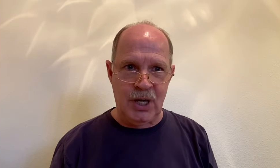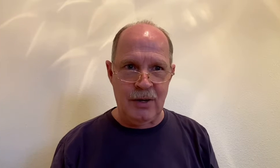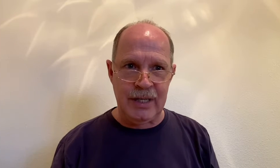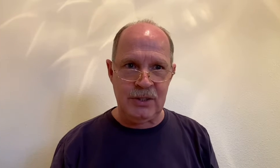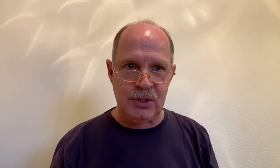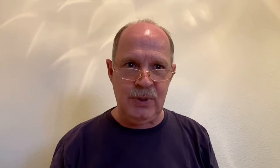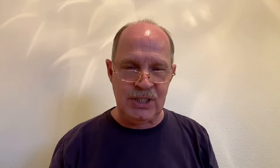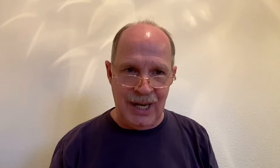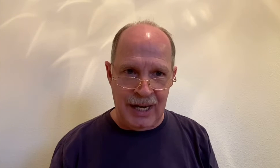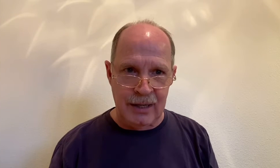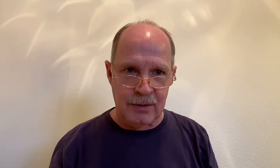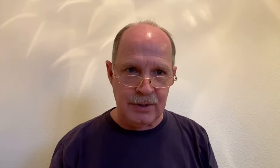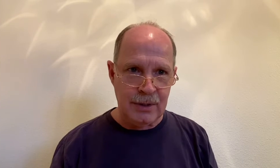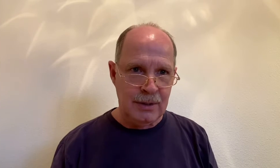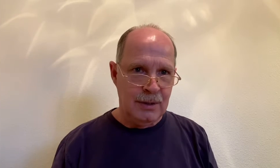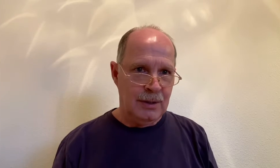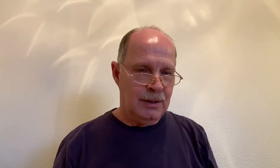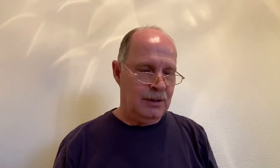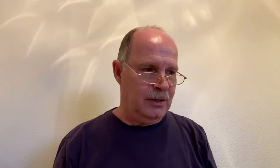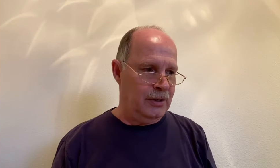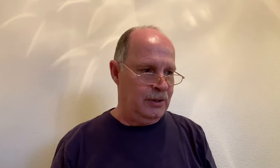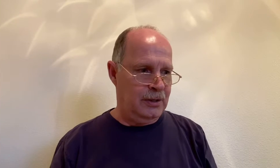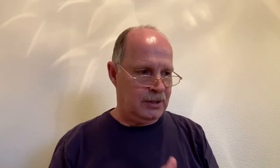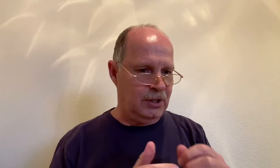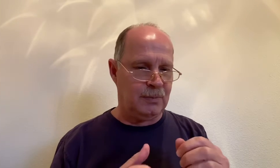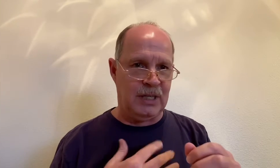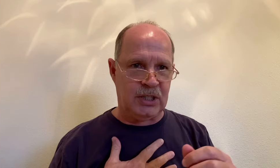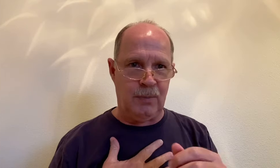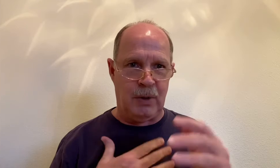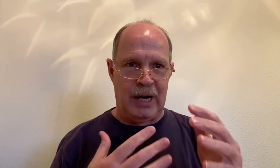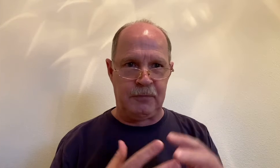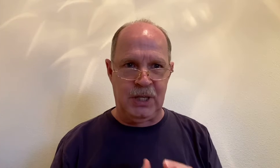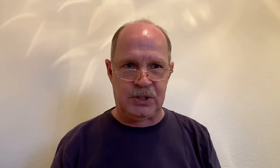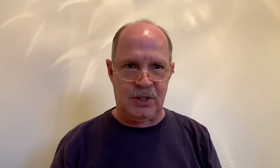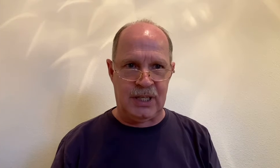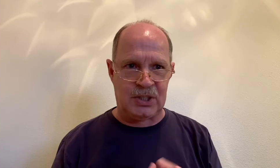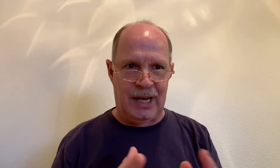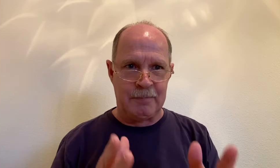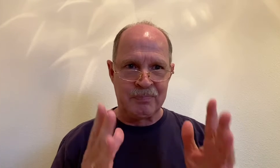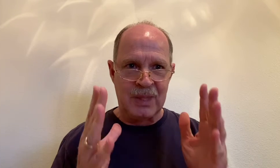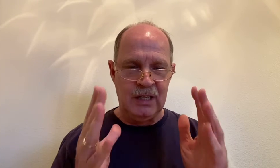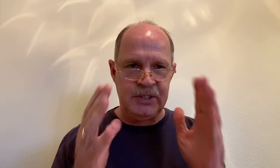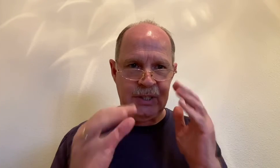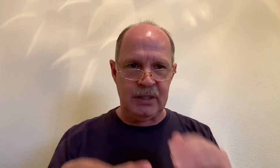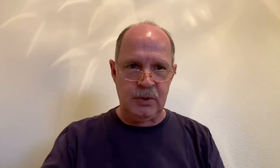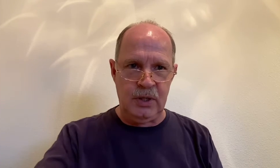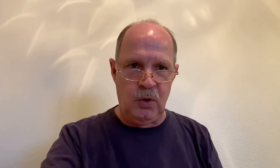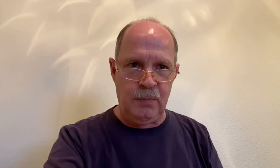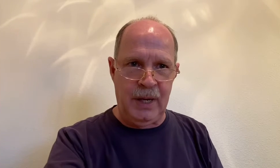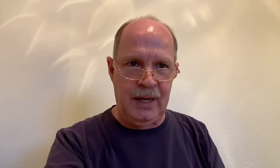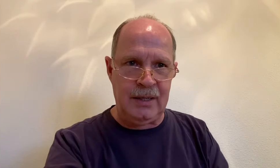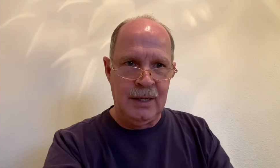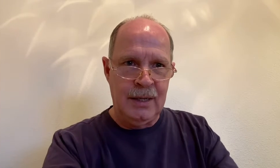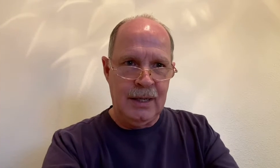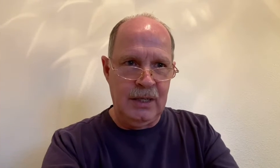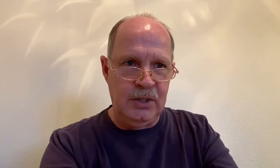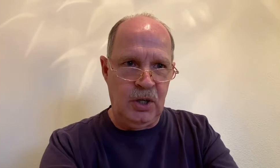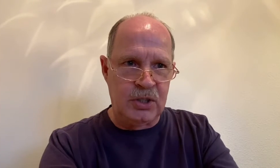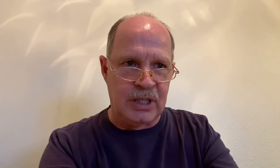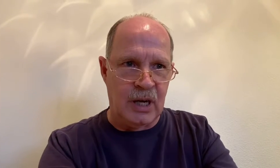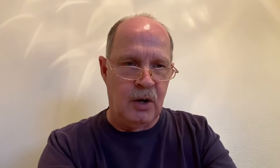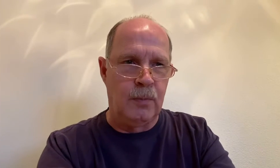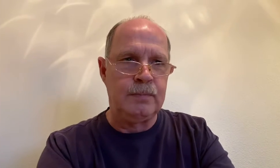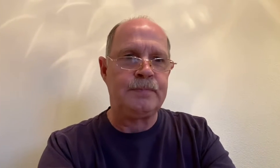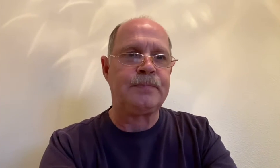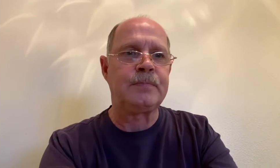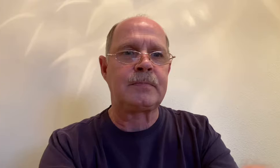they're talking to a child. Excuse me, I told my wife yesterday, it's like listening to an old man in a